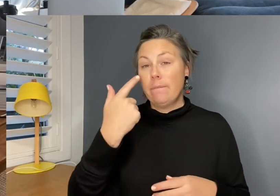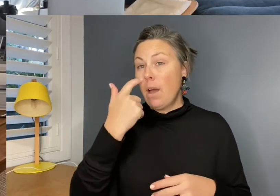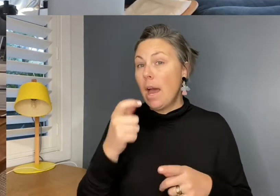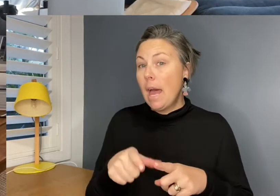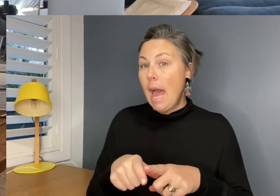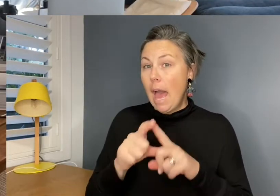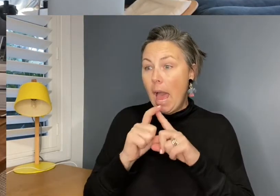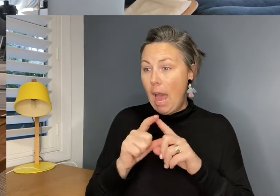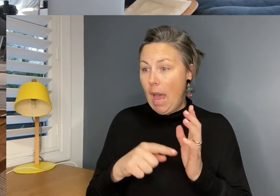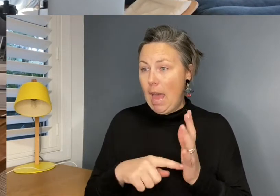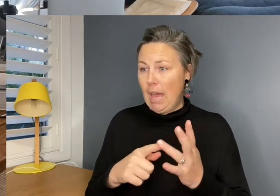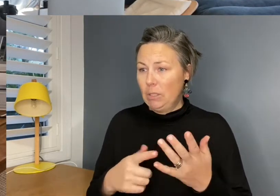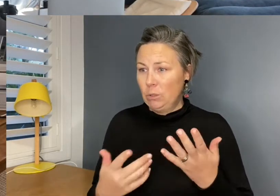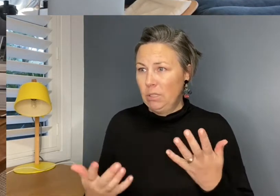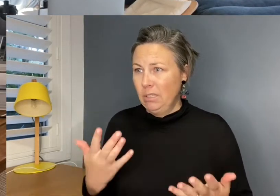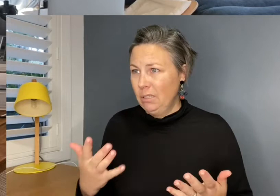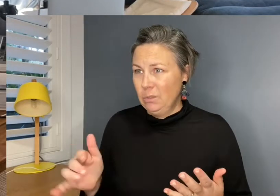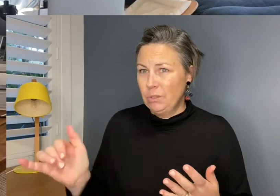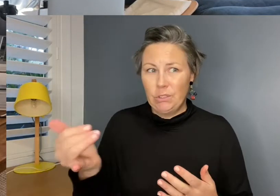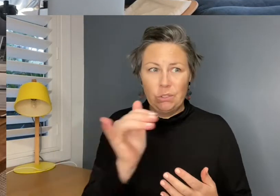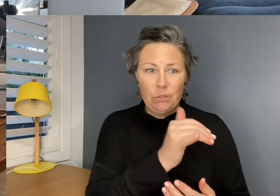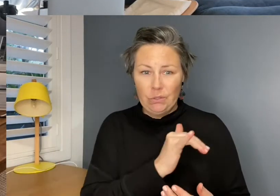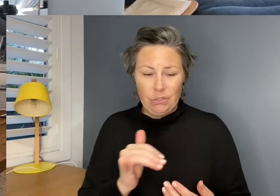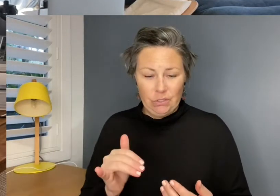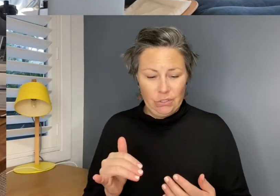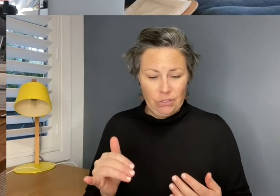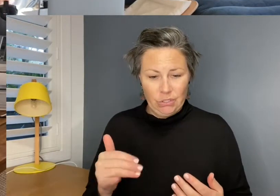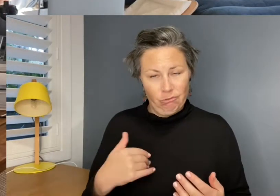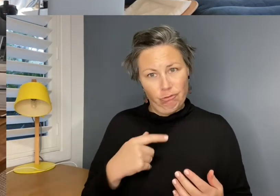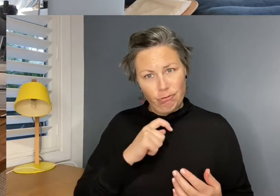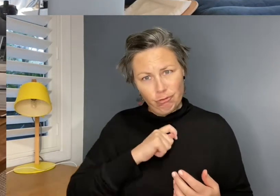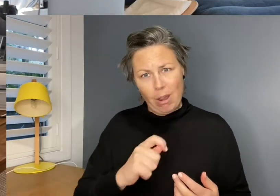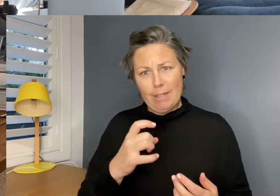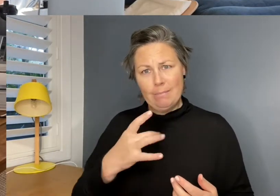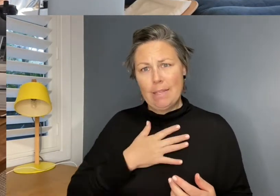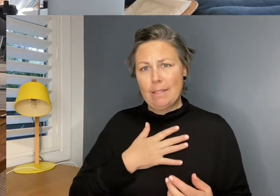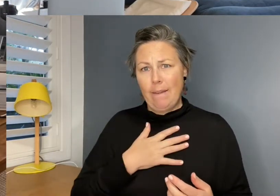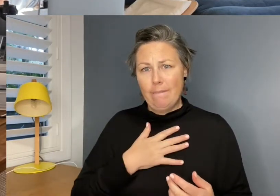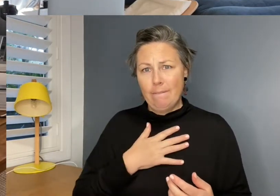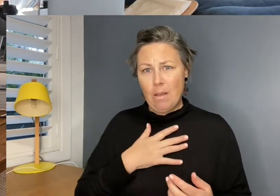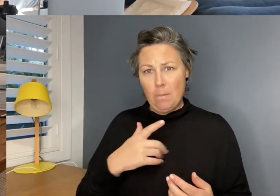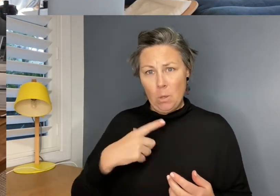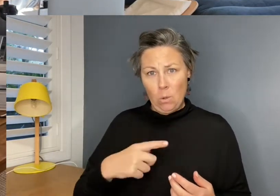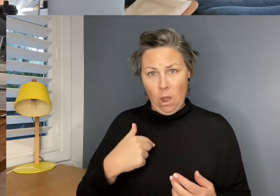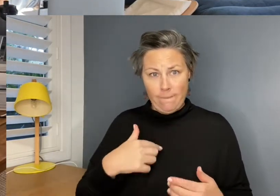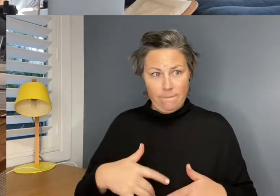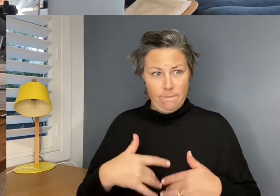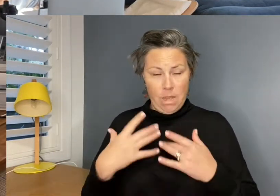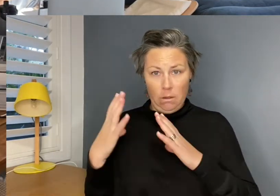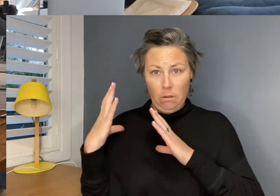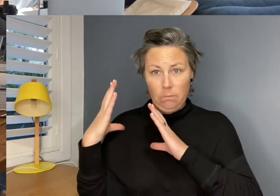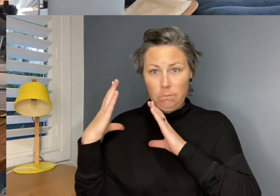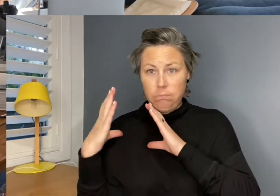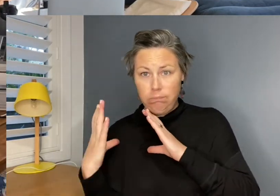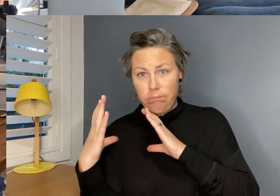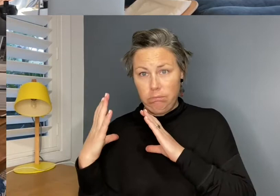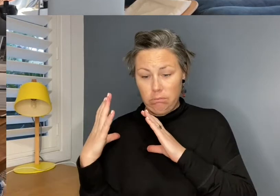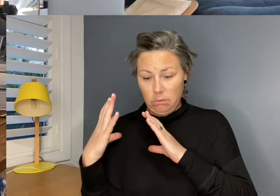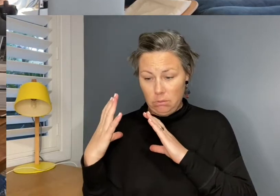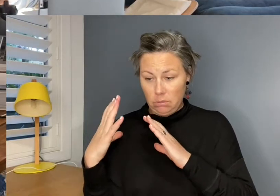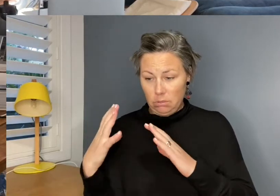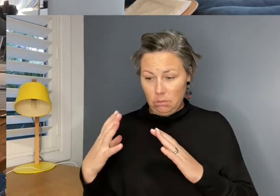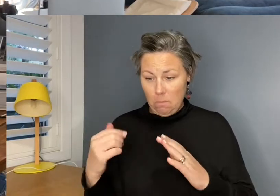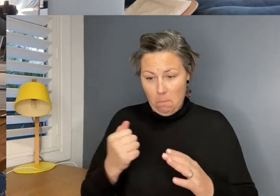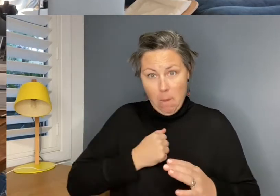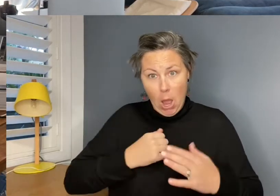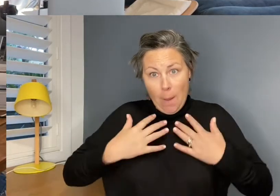I found it quite hard to navigate and trust myself, because you have this, I just felt the weight of this sole responsibility of the